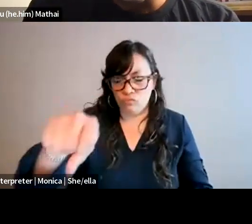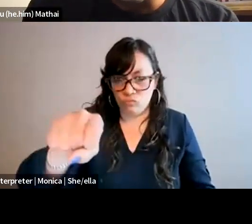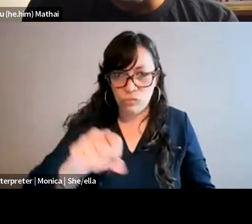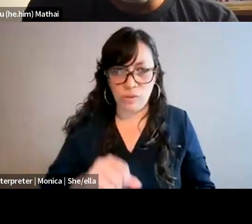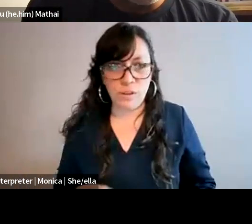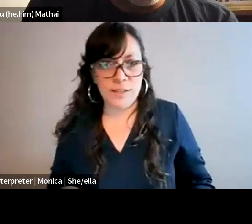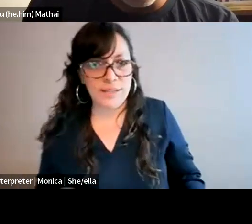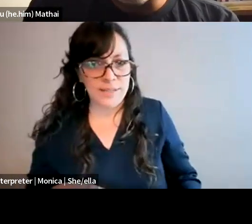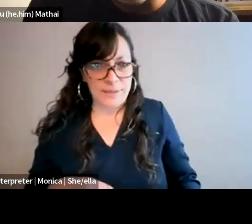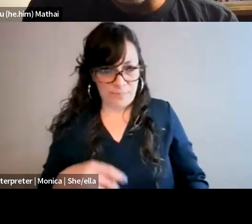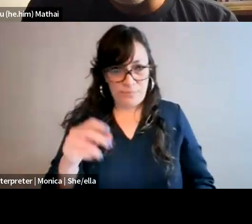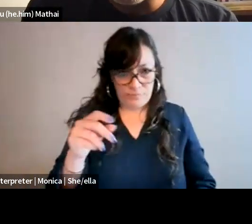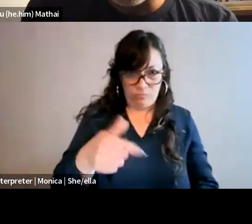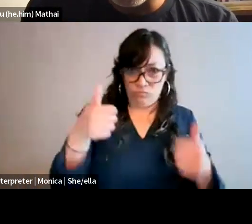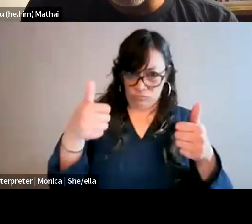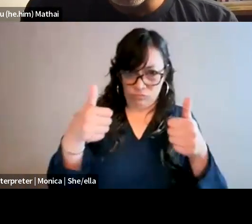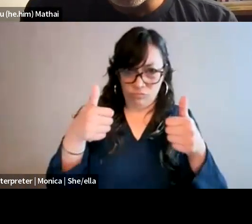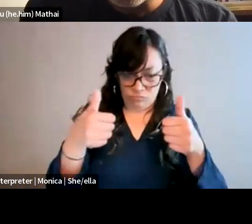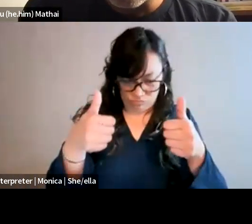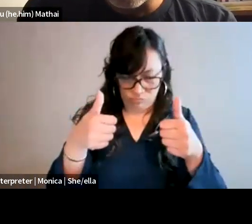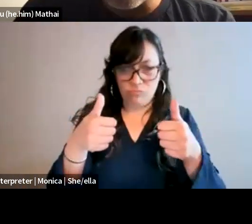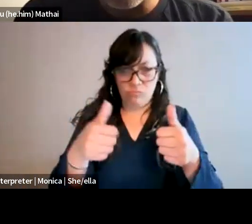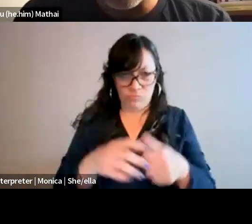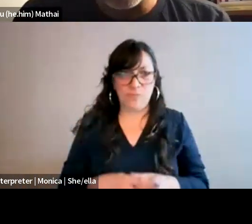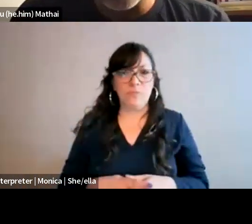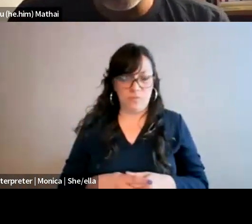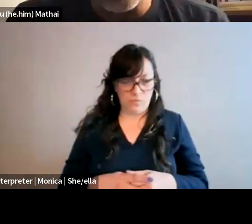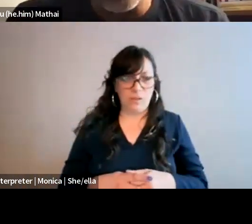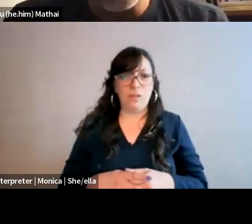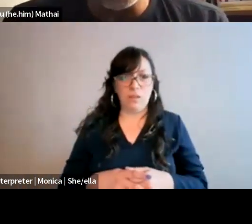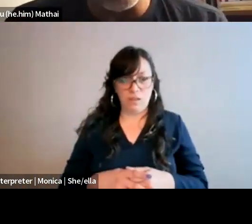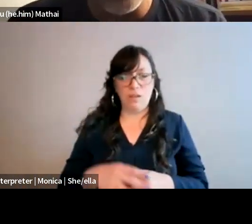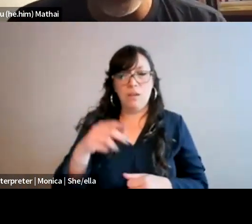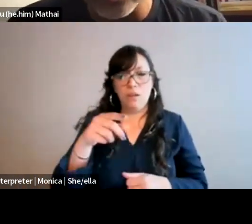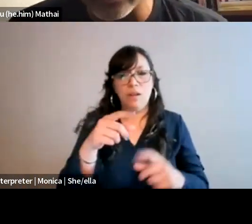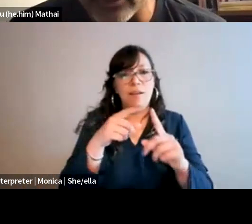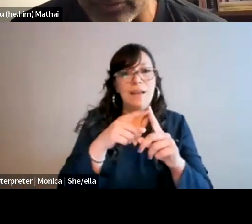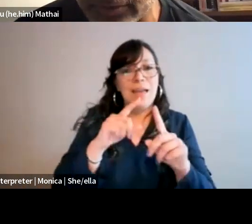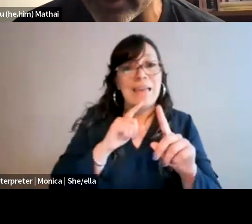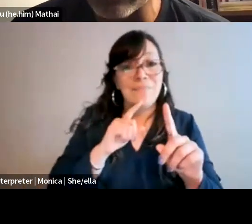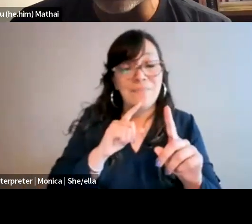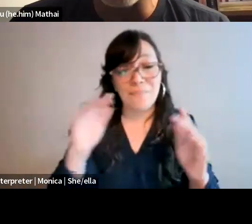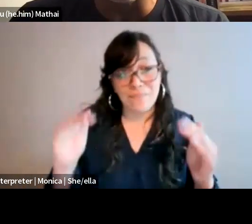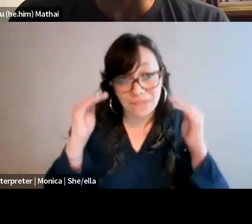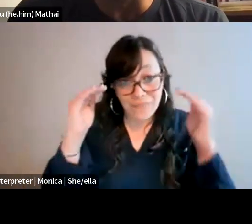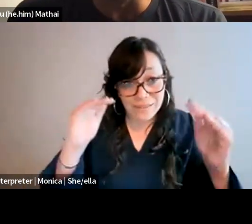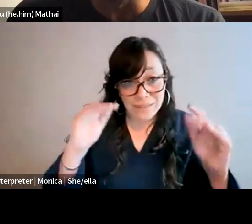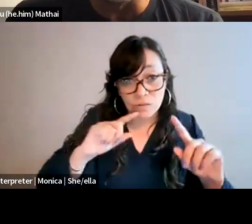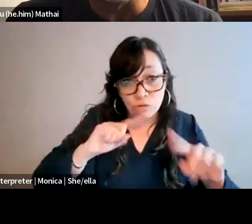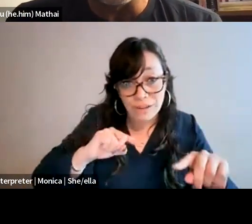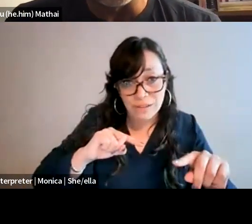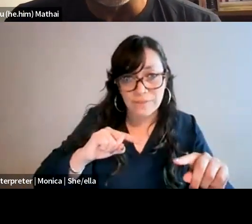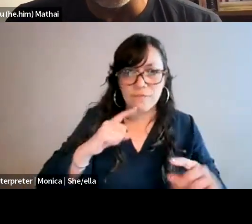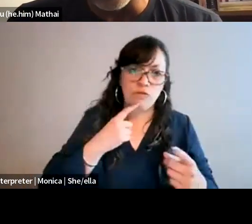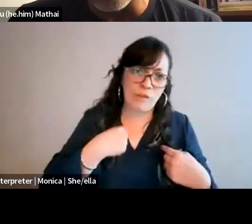So is that okay, Tatyana? Yes. So advanced directives, and we were trying to use